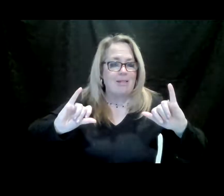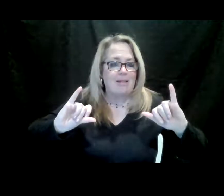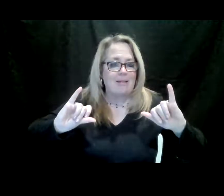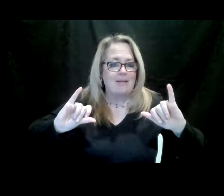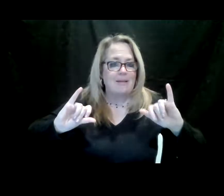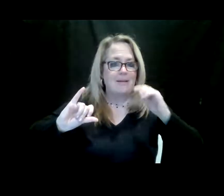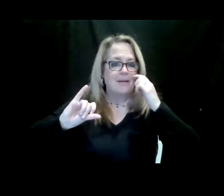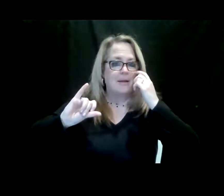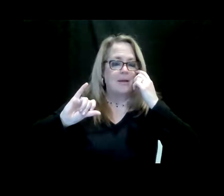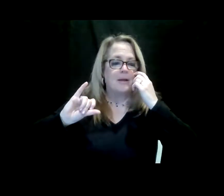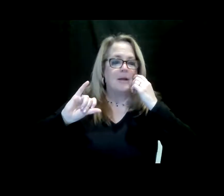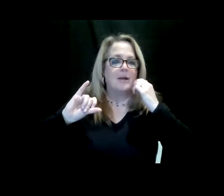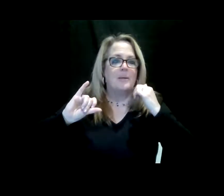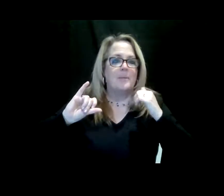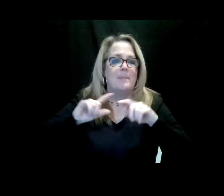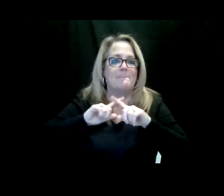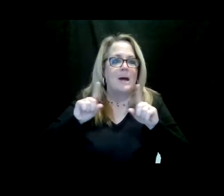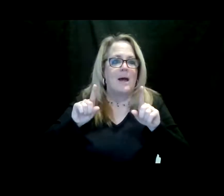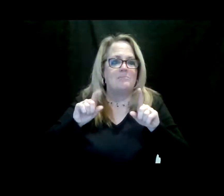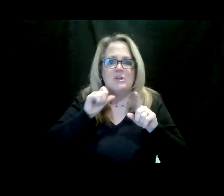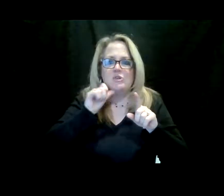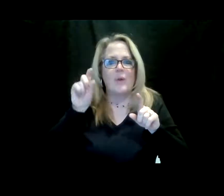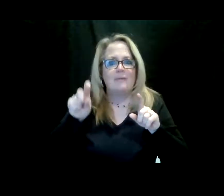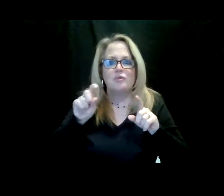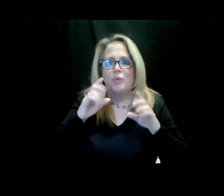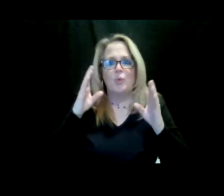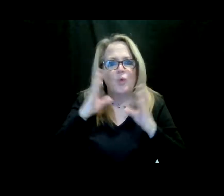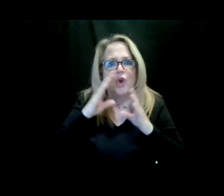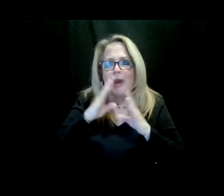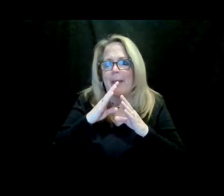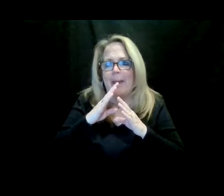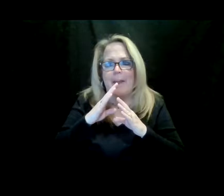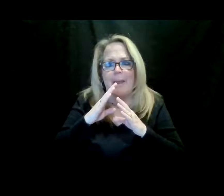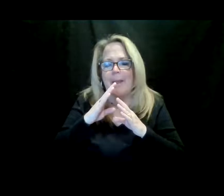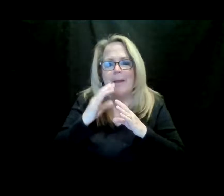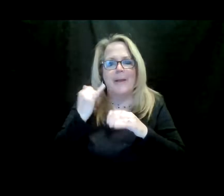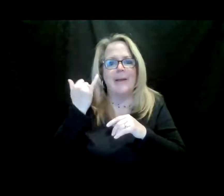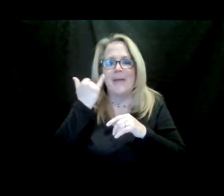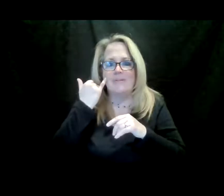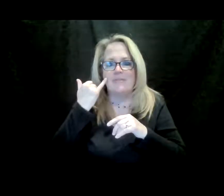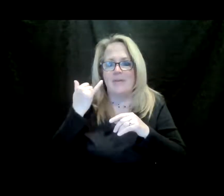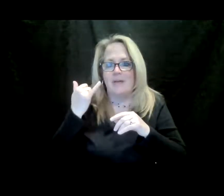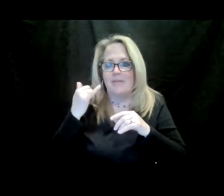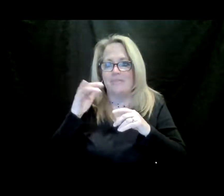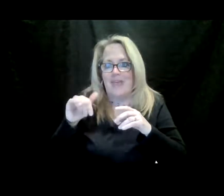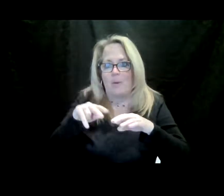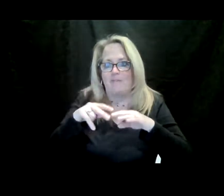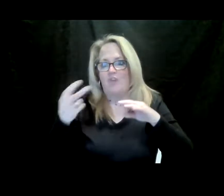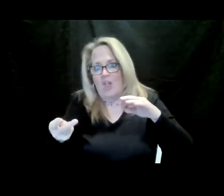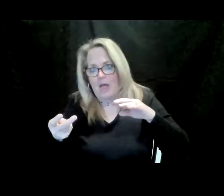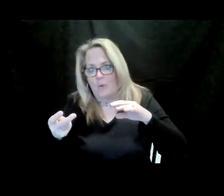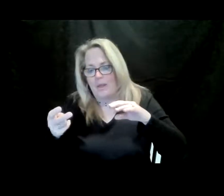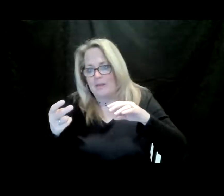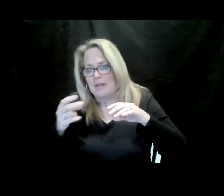able to hear the sound, but you don't have to worry if by some chance that the bells are going to get loose individually